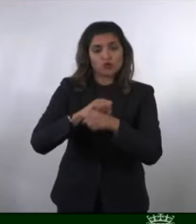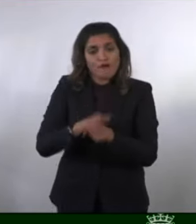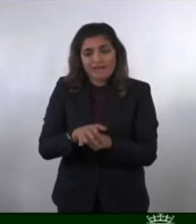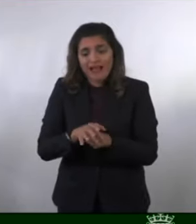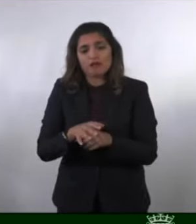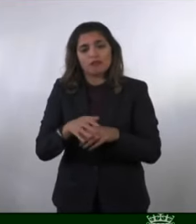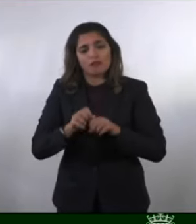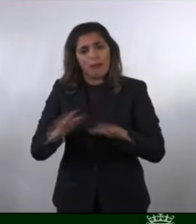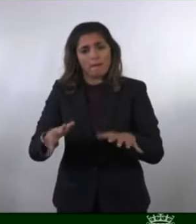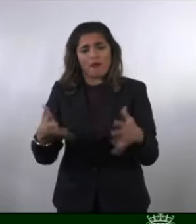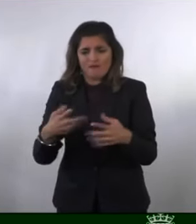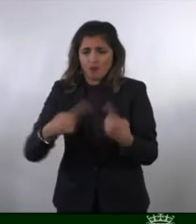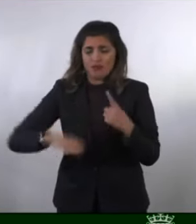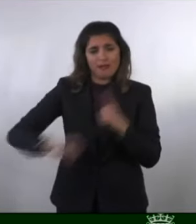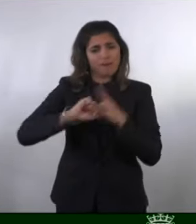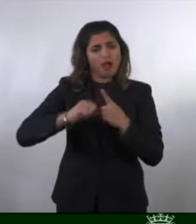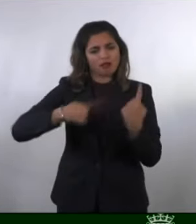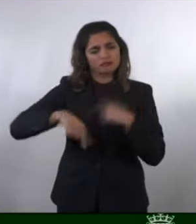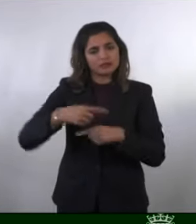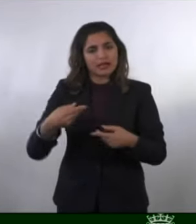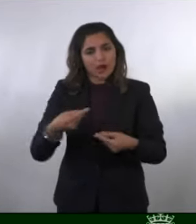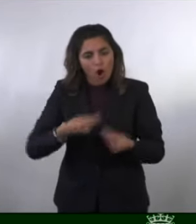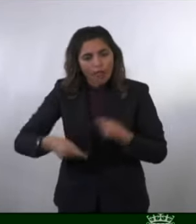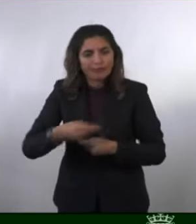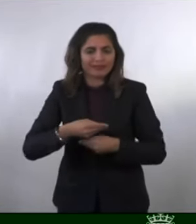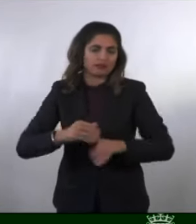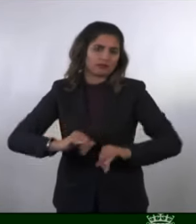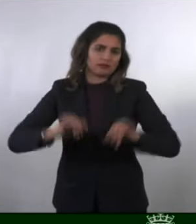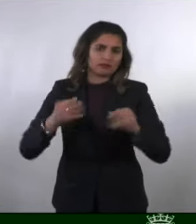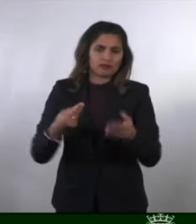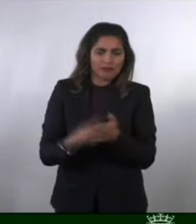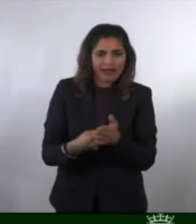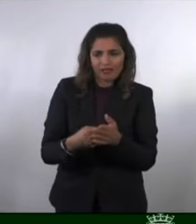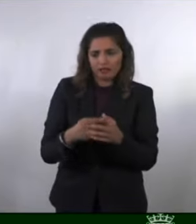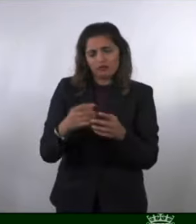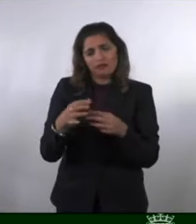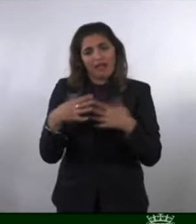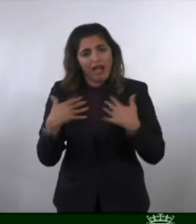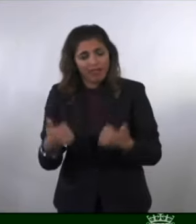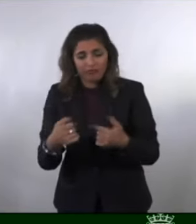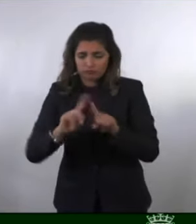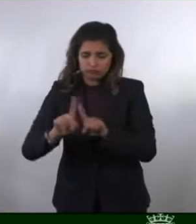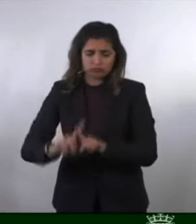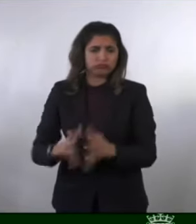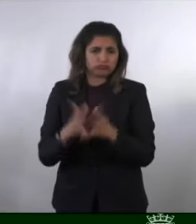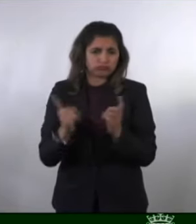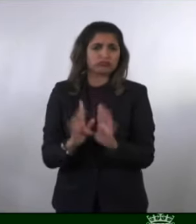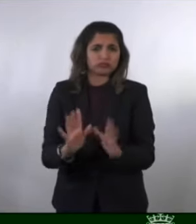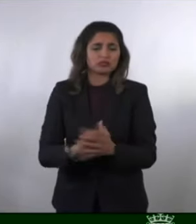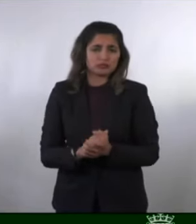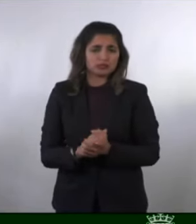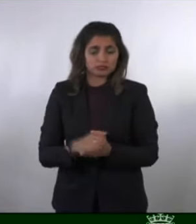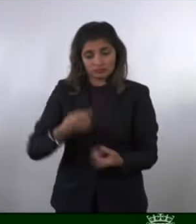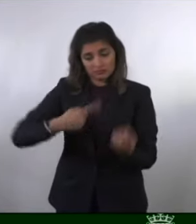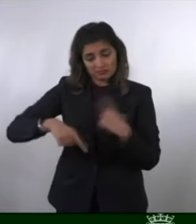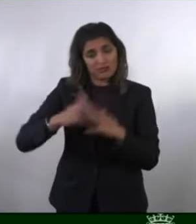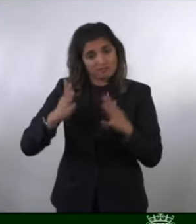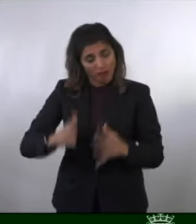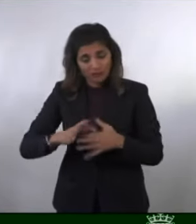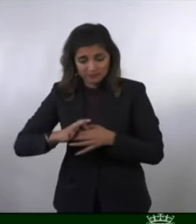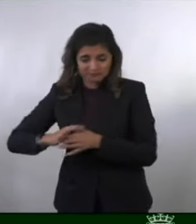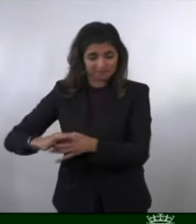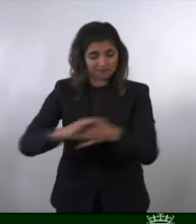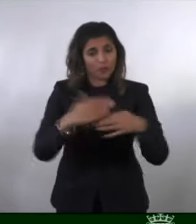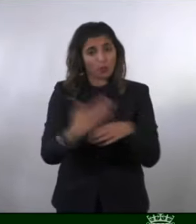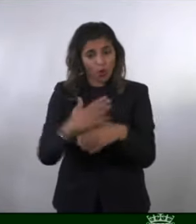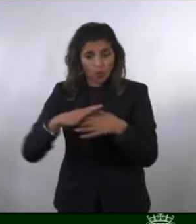had to take. And as a country, we're going to have to get through those in the same way that as a country, we've pulled together to get through